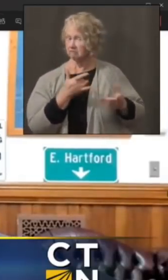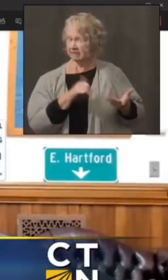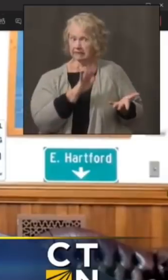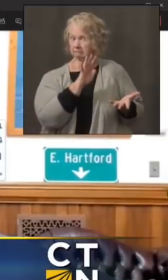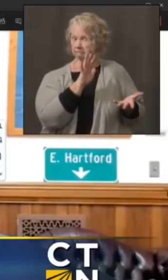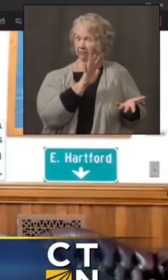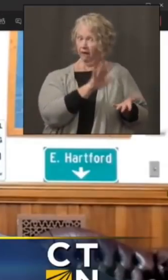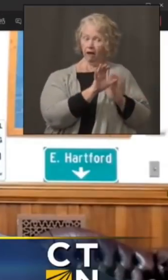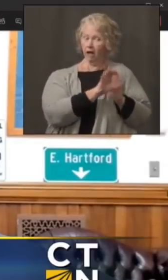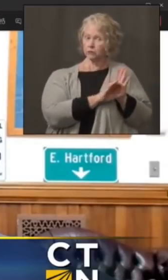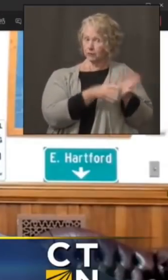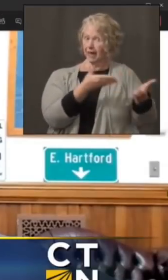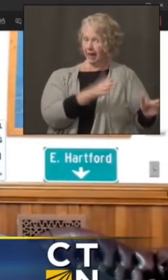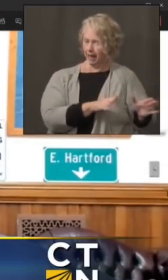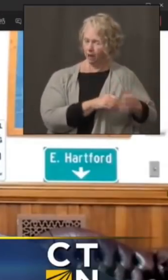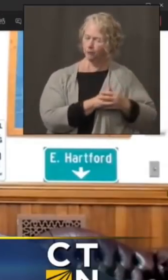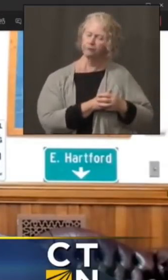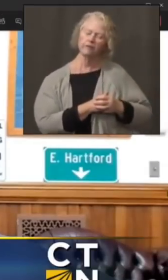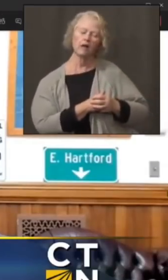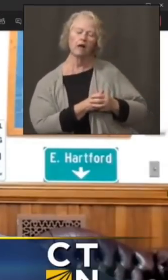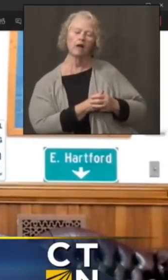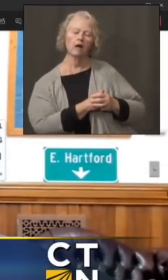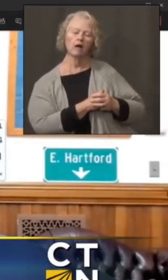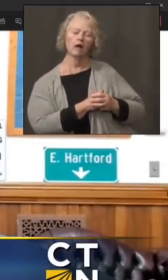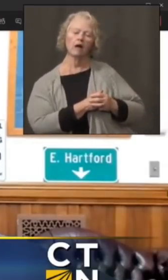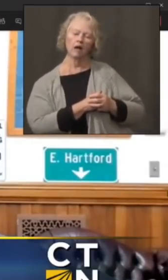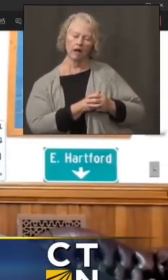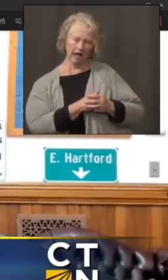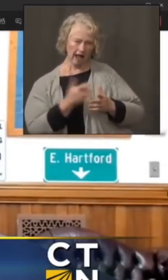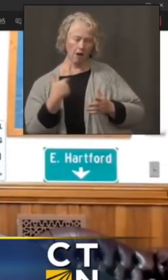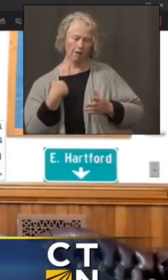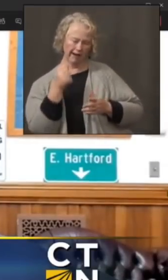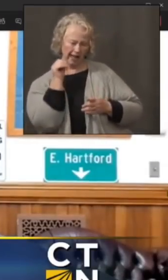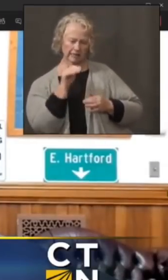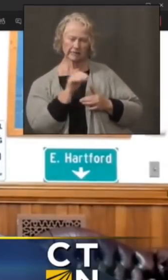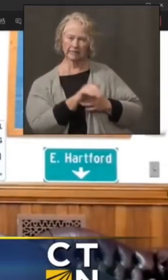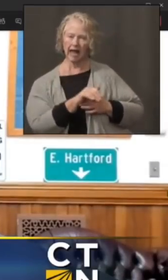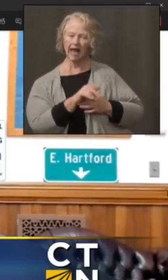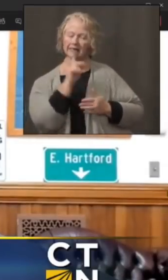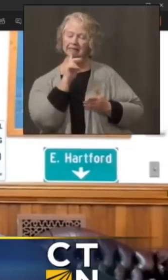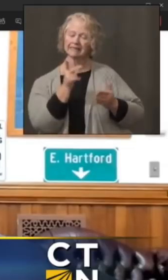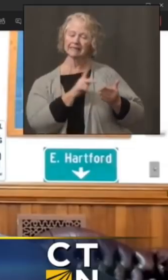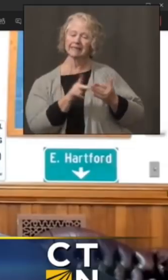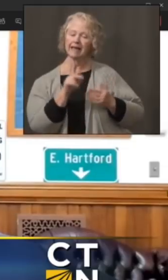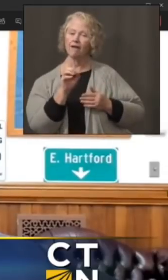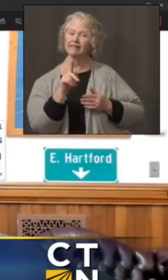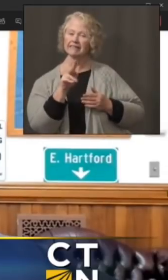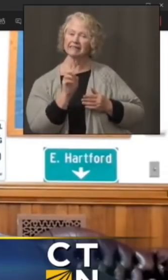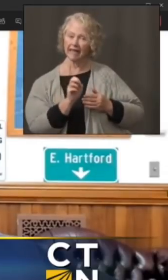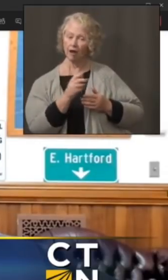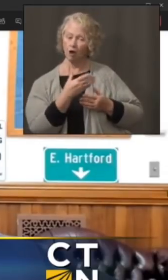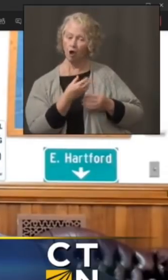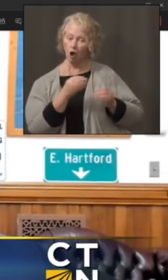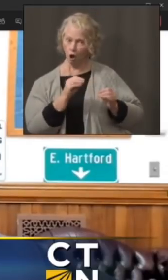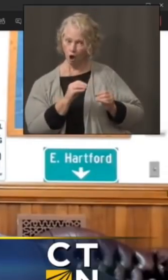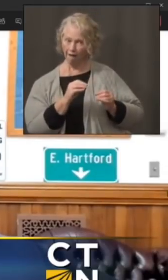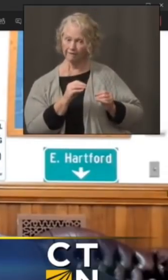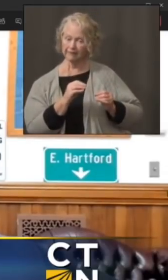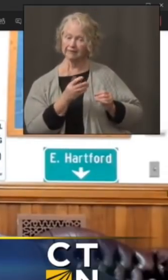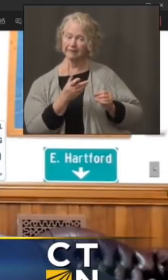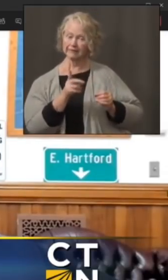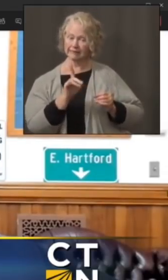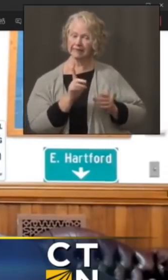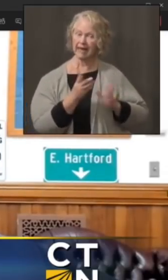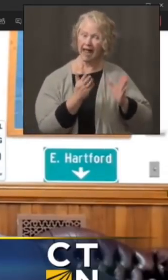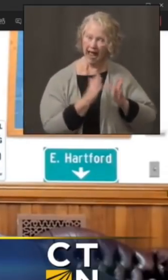vote. We received correspondence last night from the Secretary of State's office asking